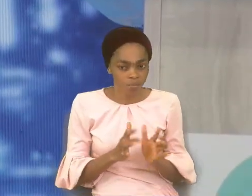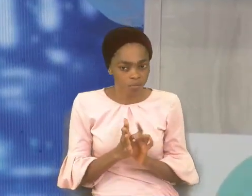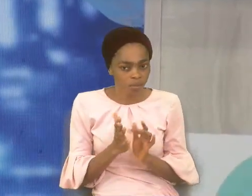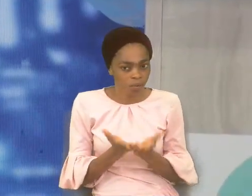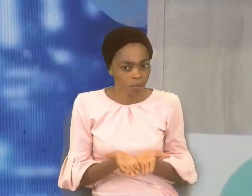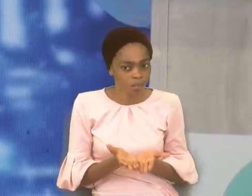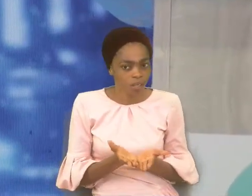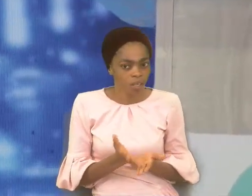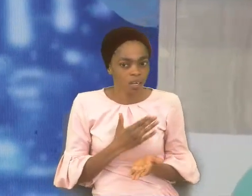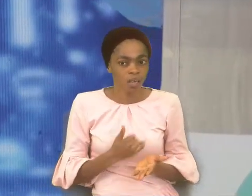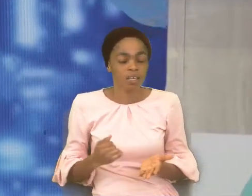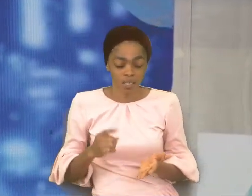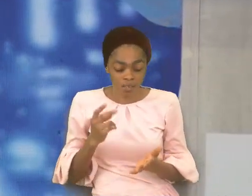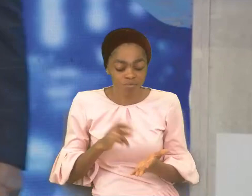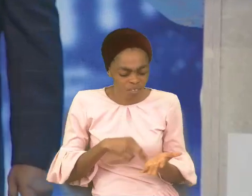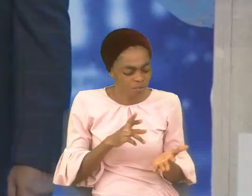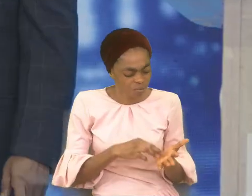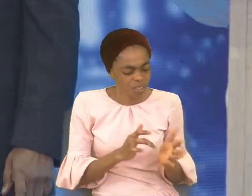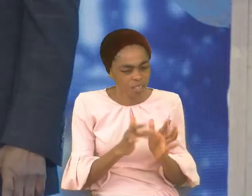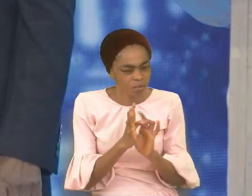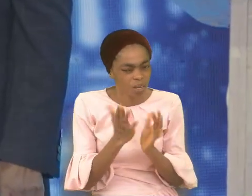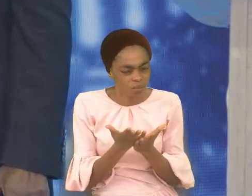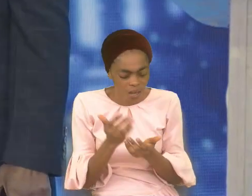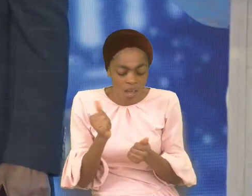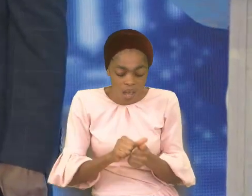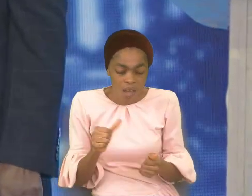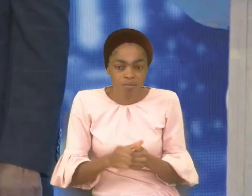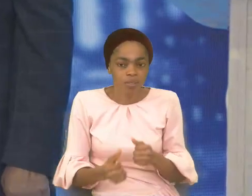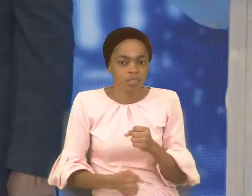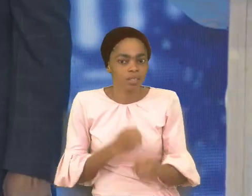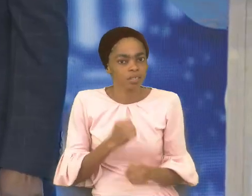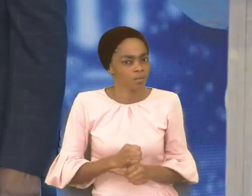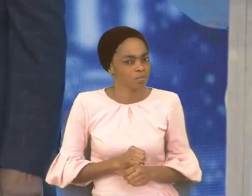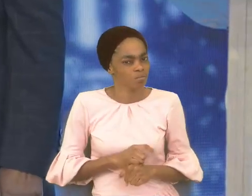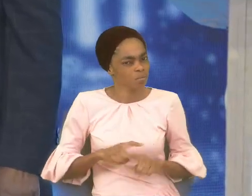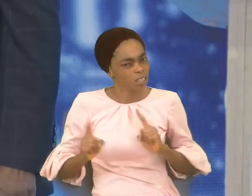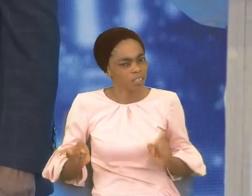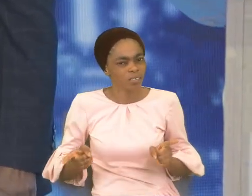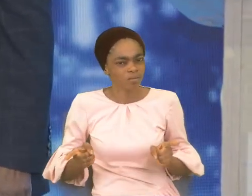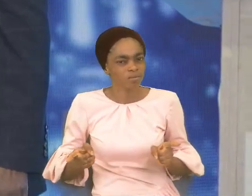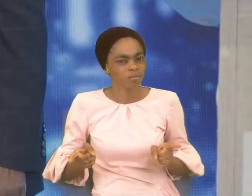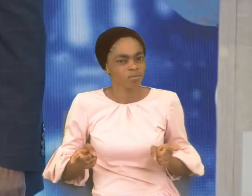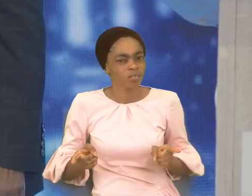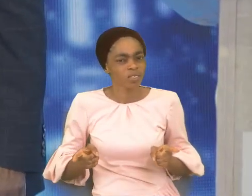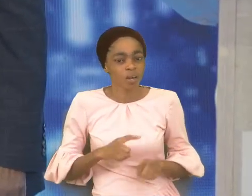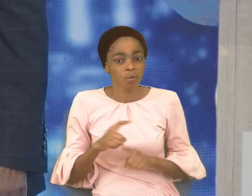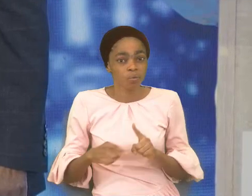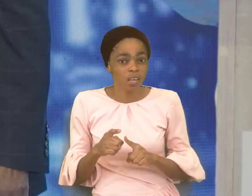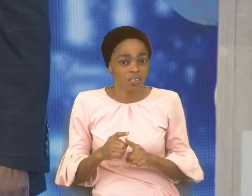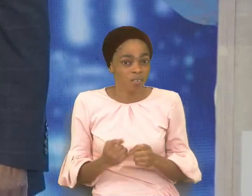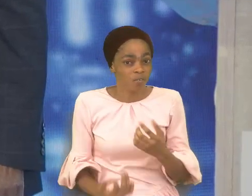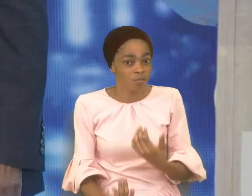year. And yet, when the fire of Nebuchadnezzar stands before